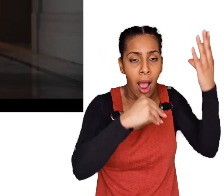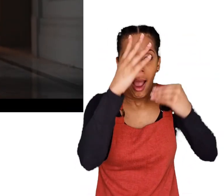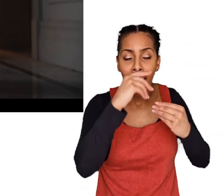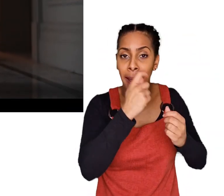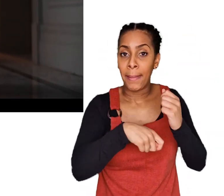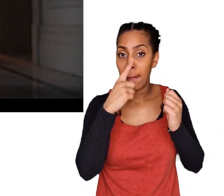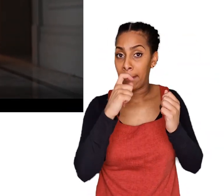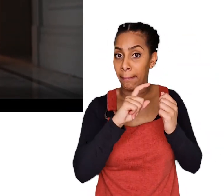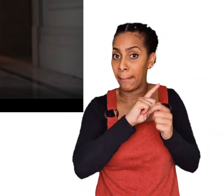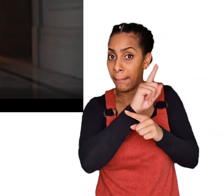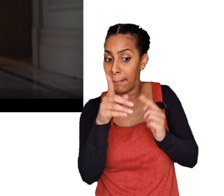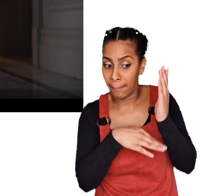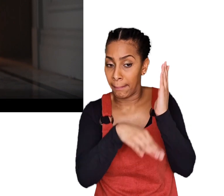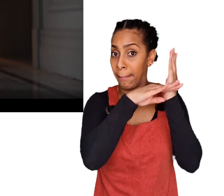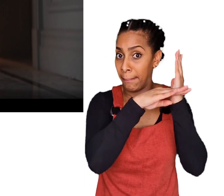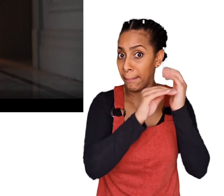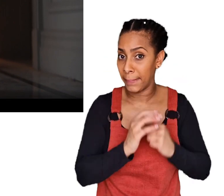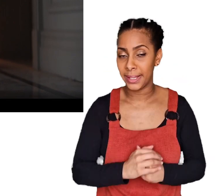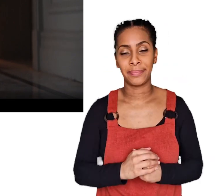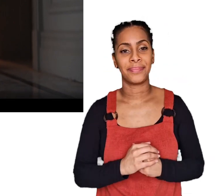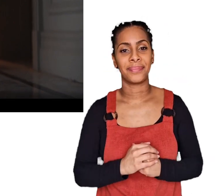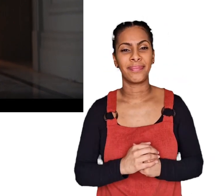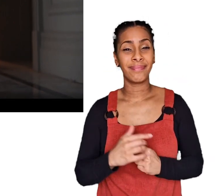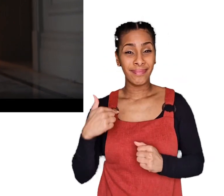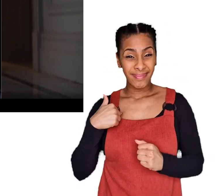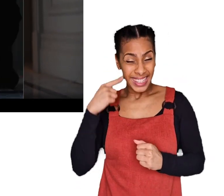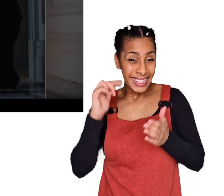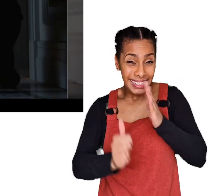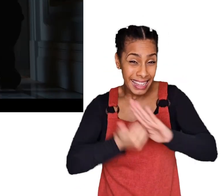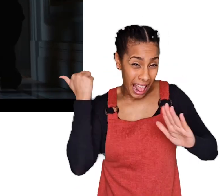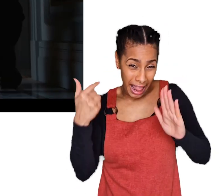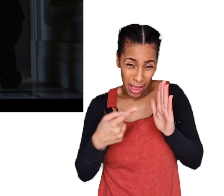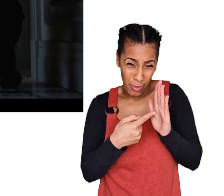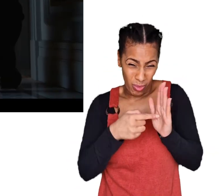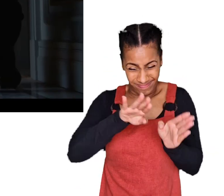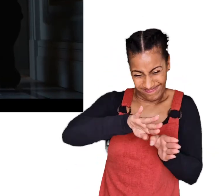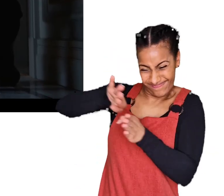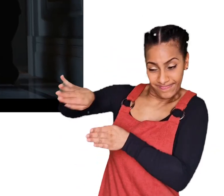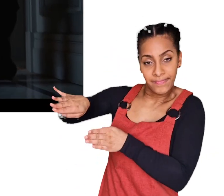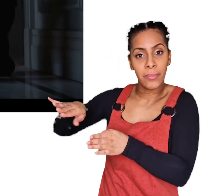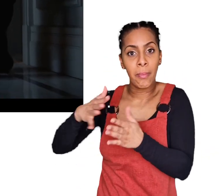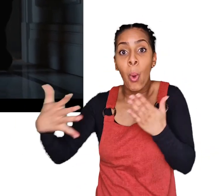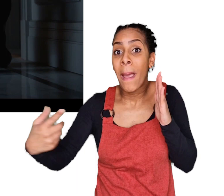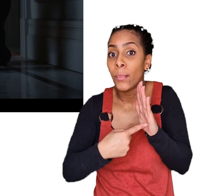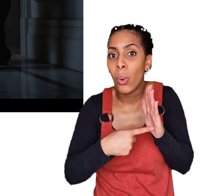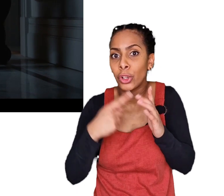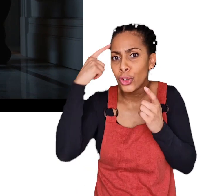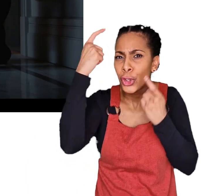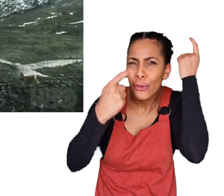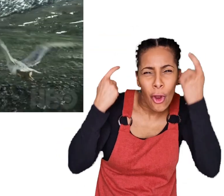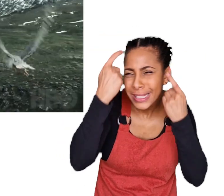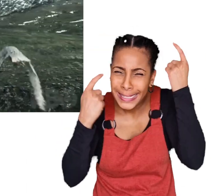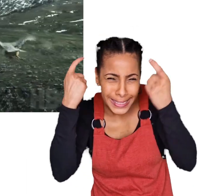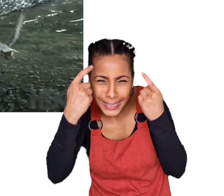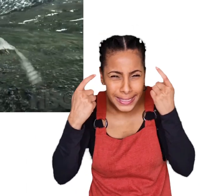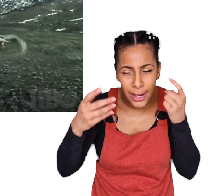really believe in skills so much. I believe in curiosity. Anyone can learn how a computer works and what I do, but